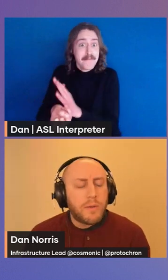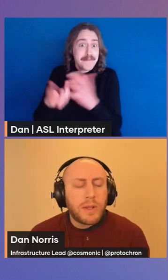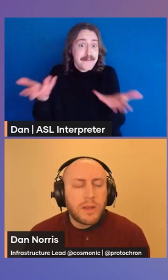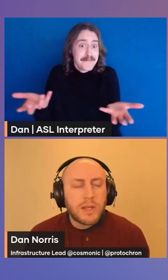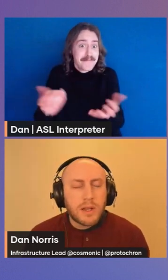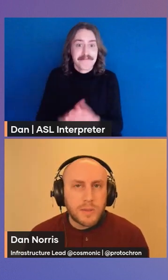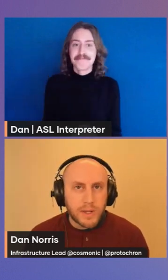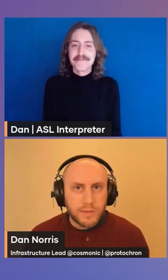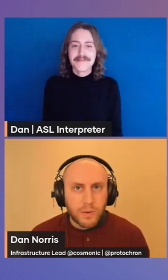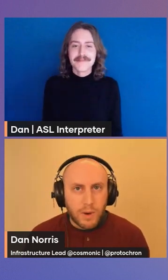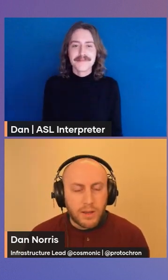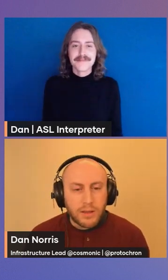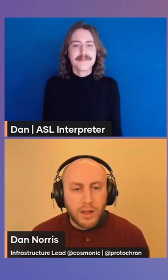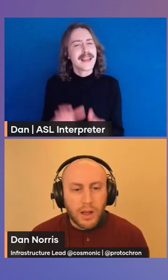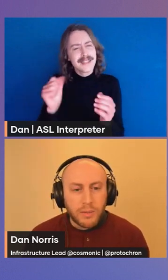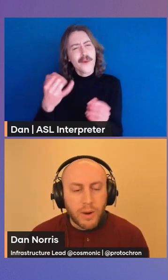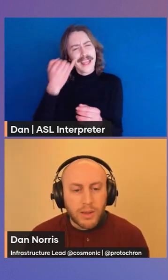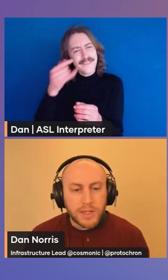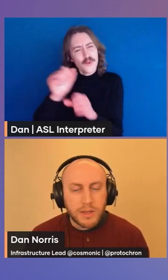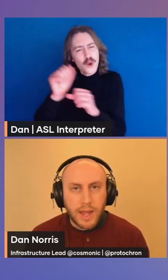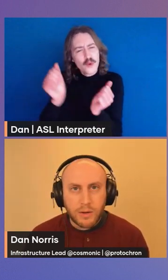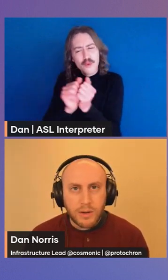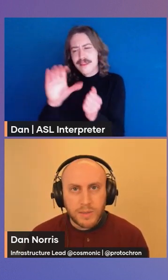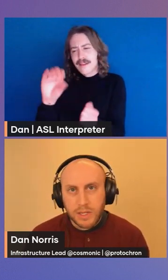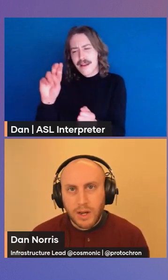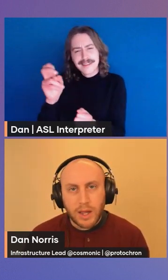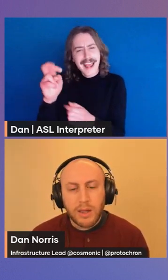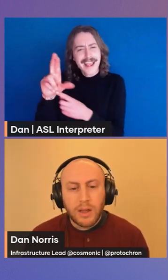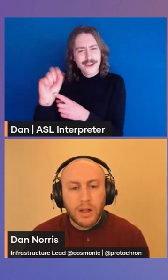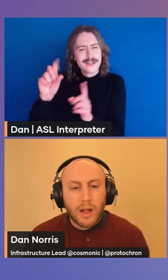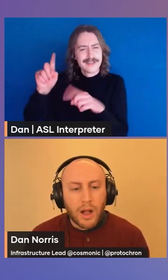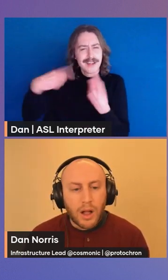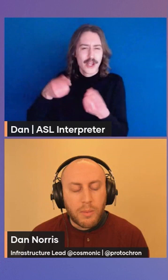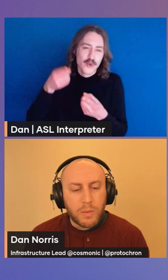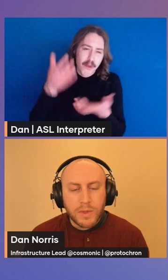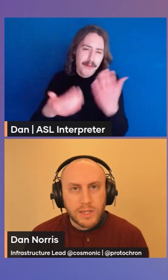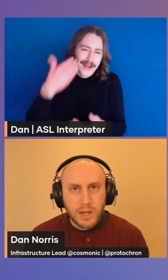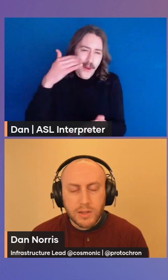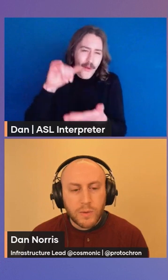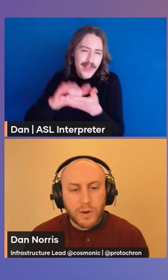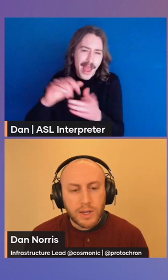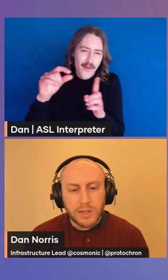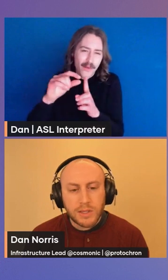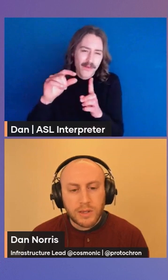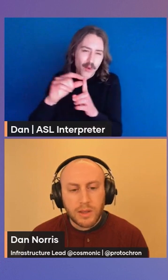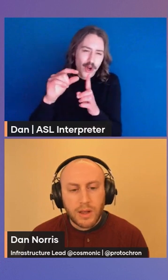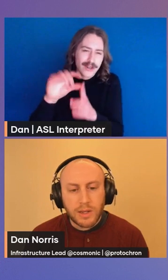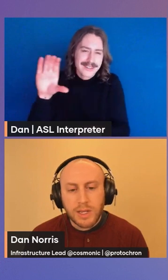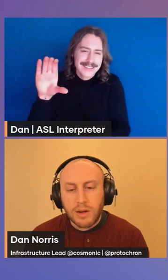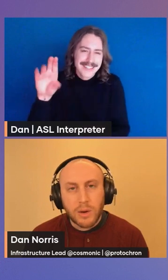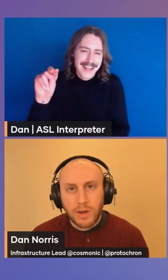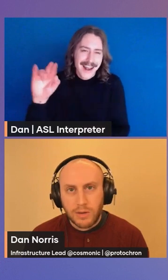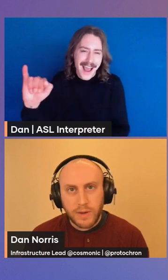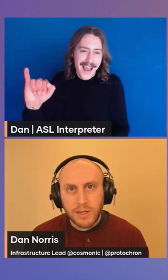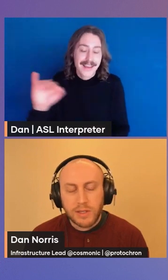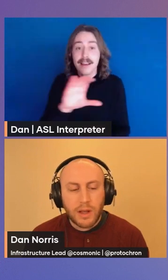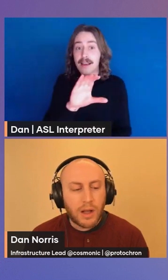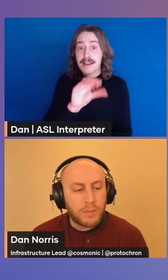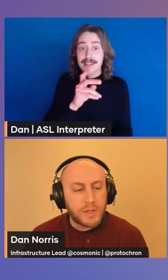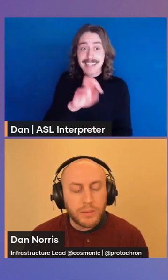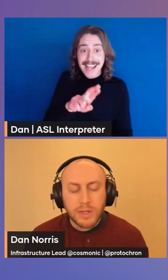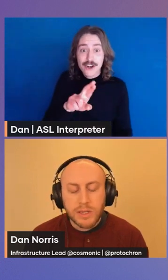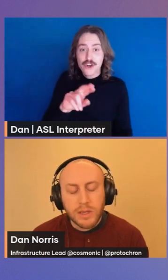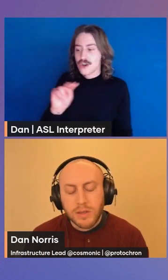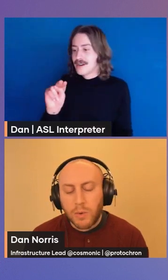So if you've been in the container space for a while, you've probably seen the acronym CNI. And what that stands for is Container Network Interface.